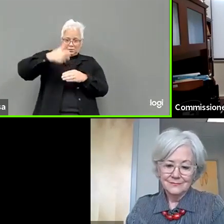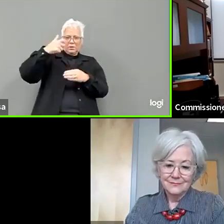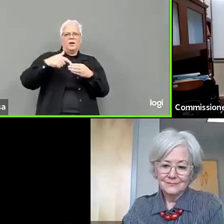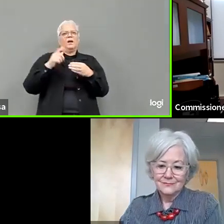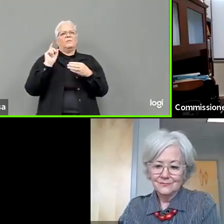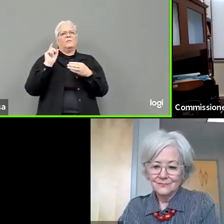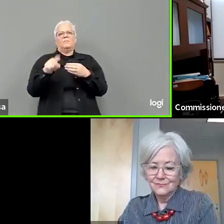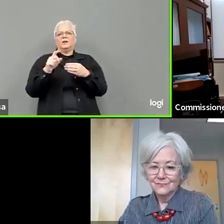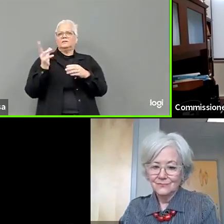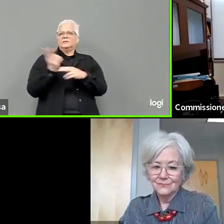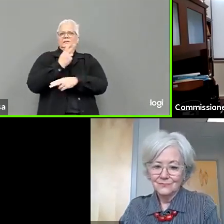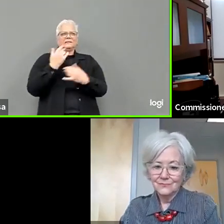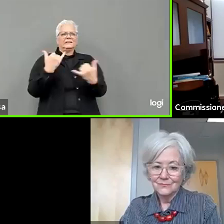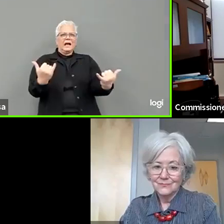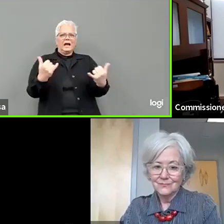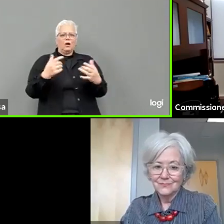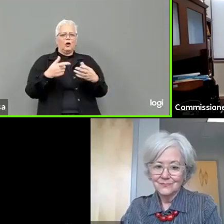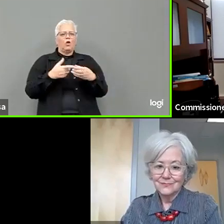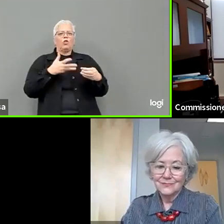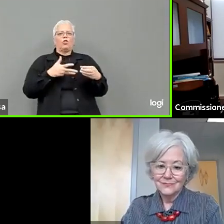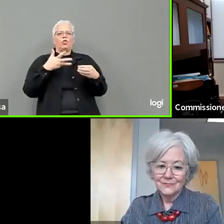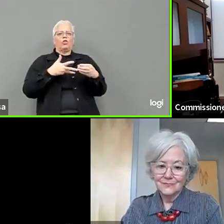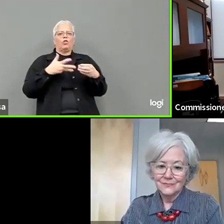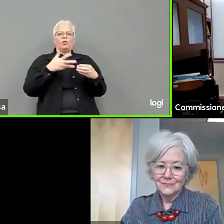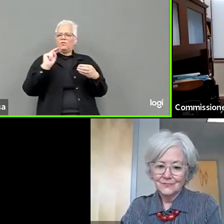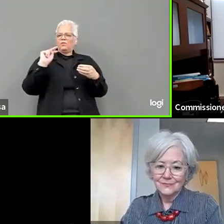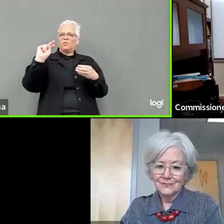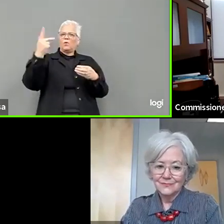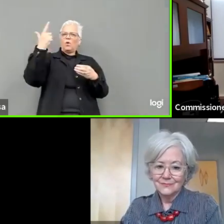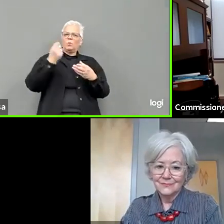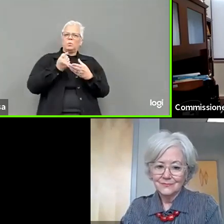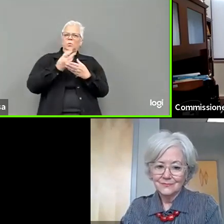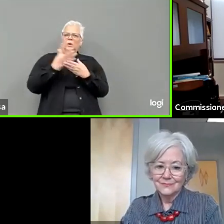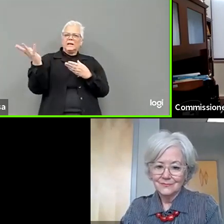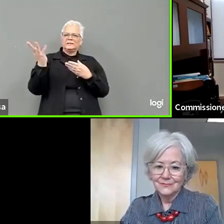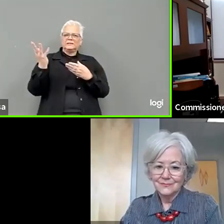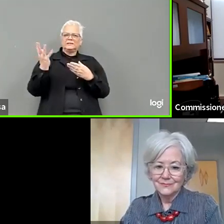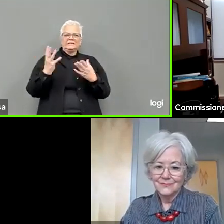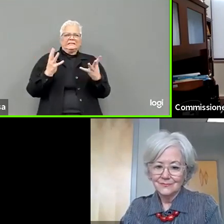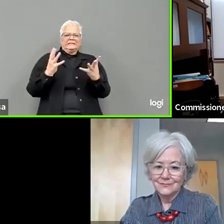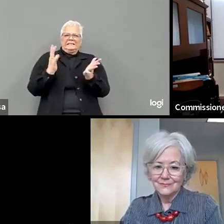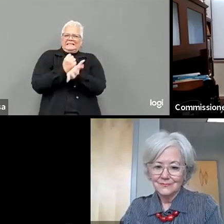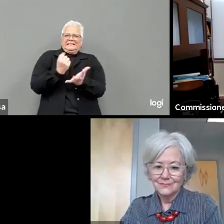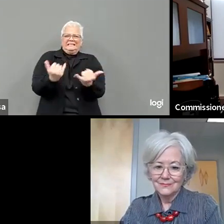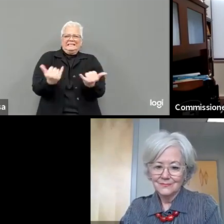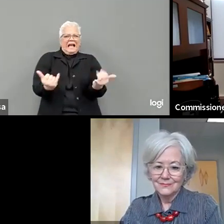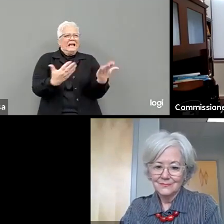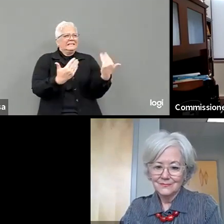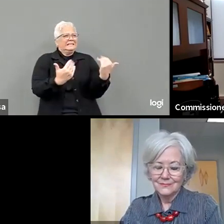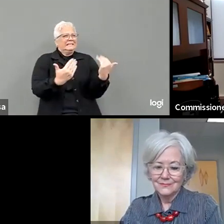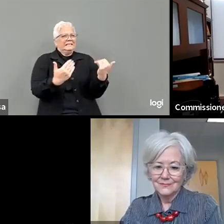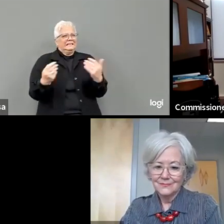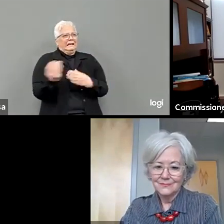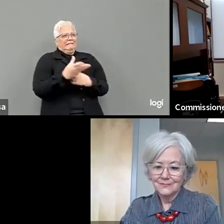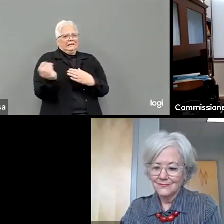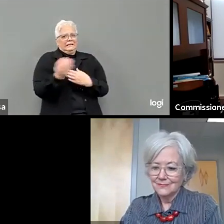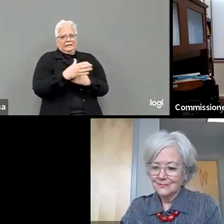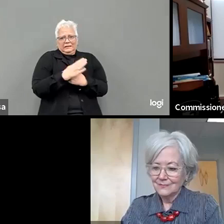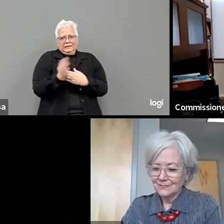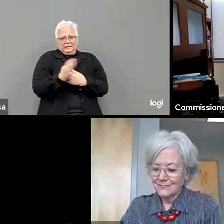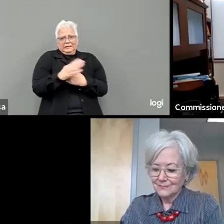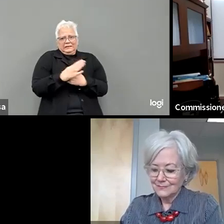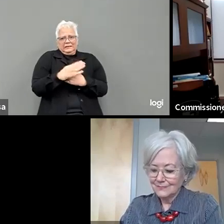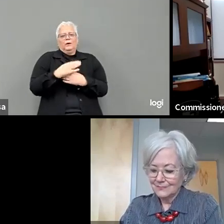on pregnant women getting the COVID vaccine? Do you think it's safe? You know, the science has